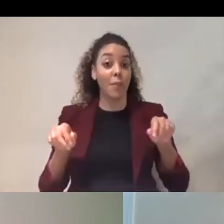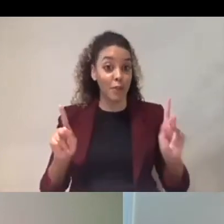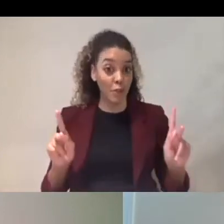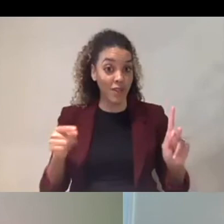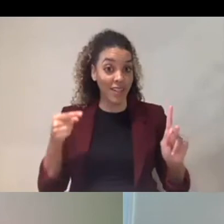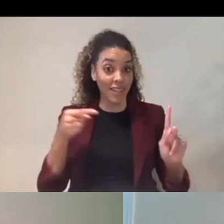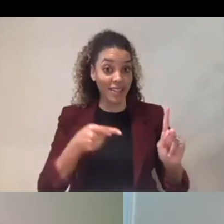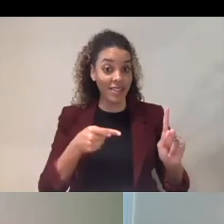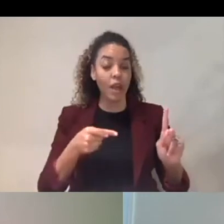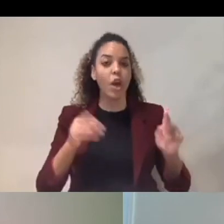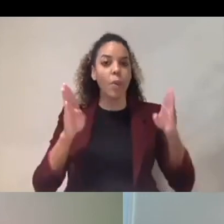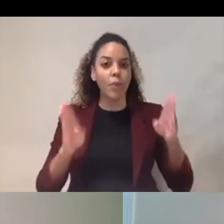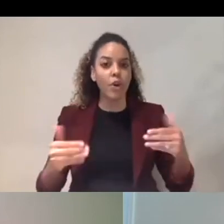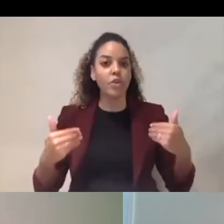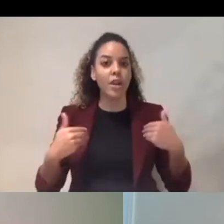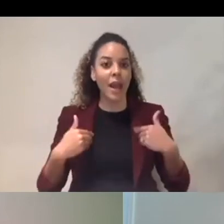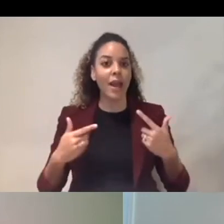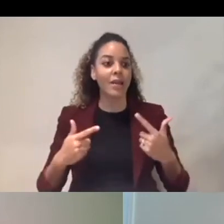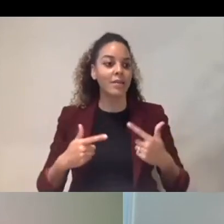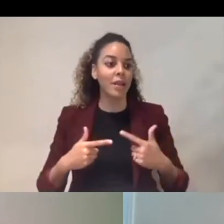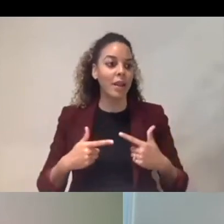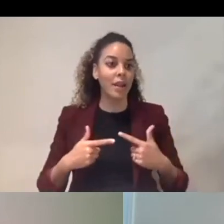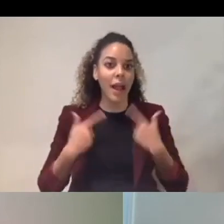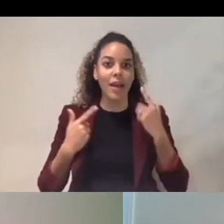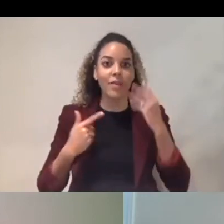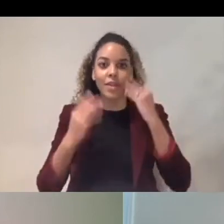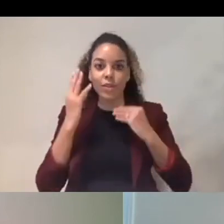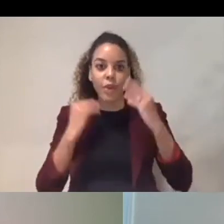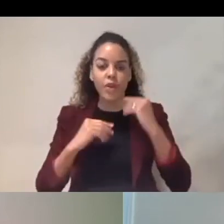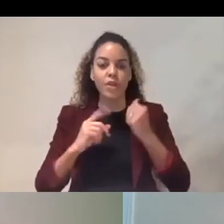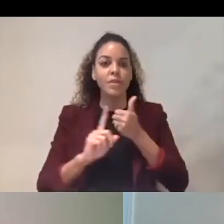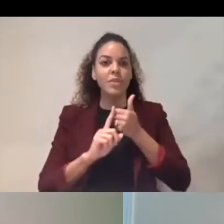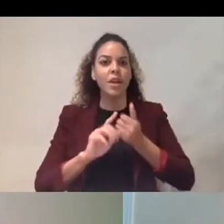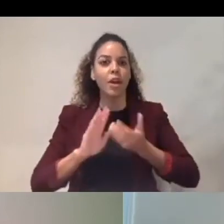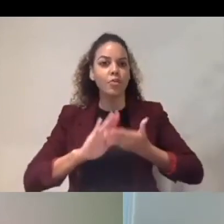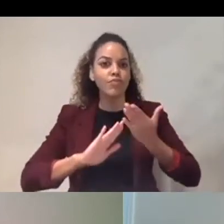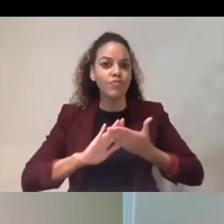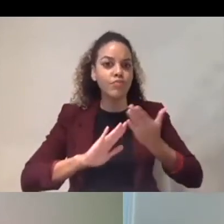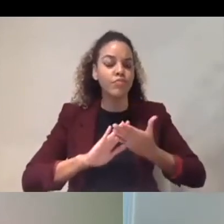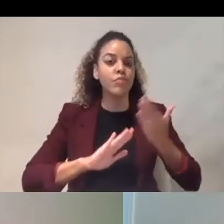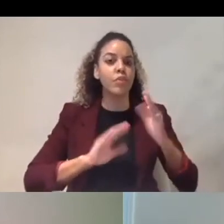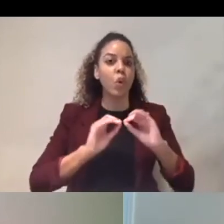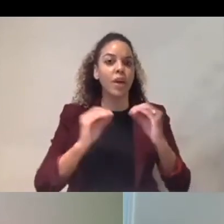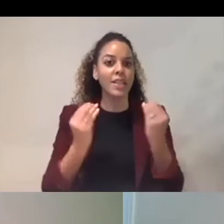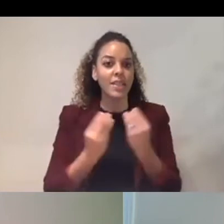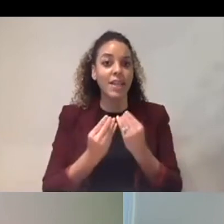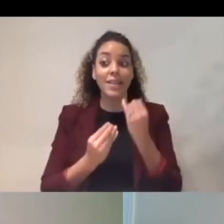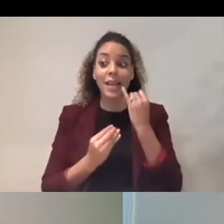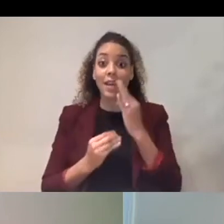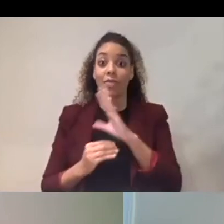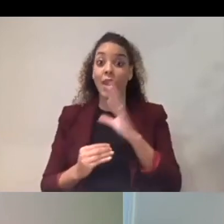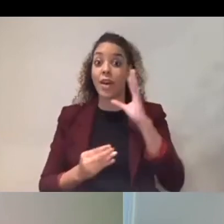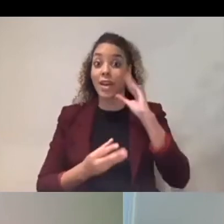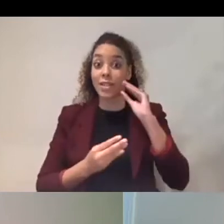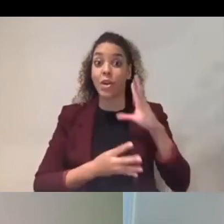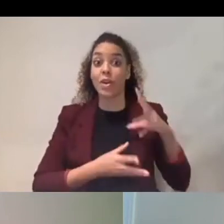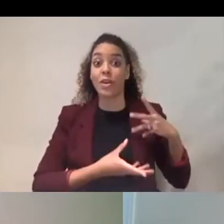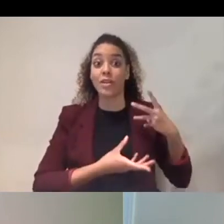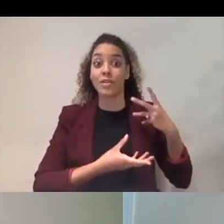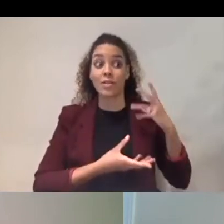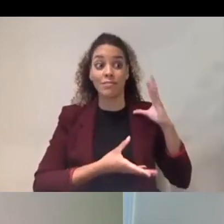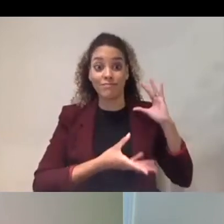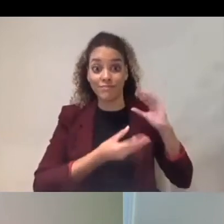lived experience that is running their own organization, if they're applying that lived experience to the products and services that they're offering, which